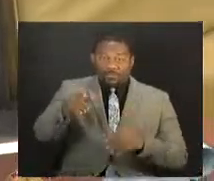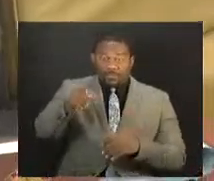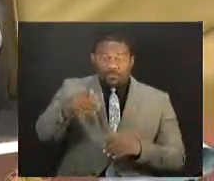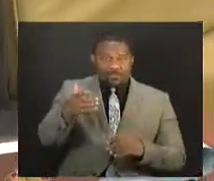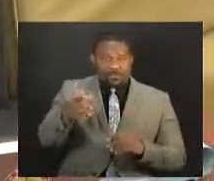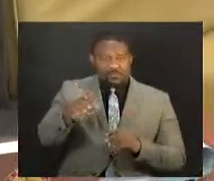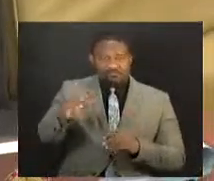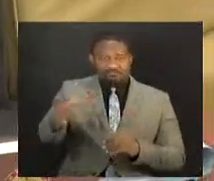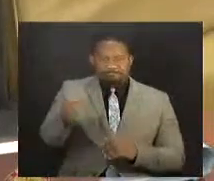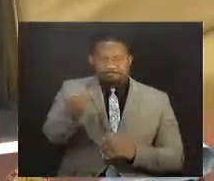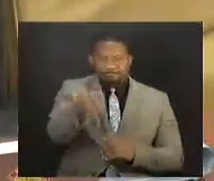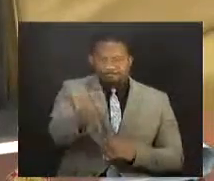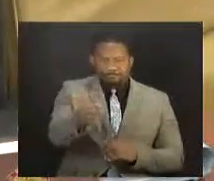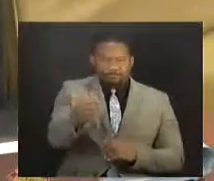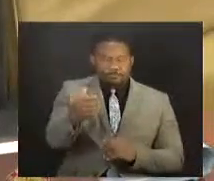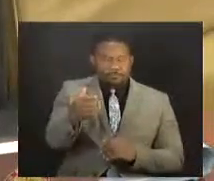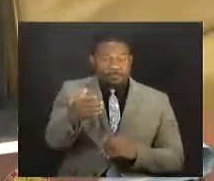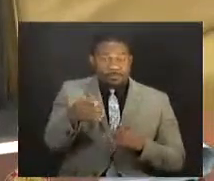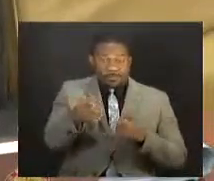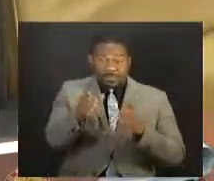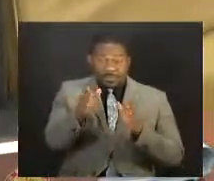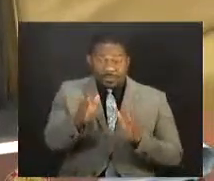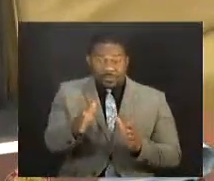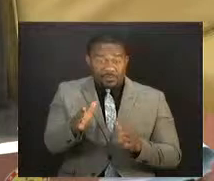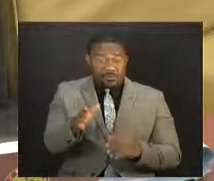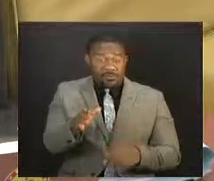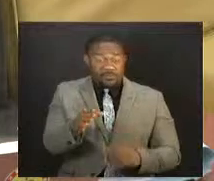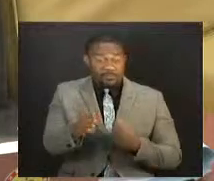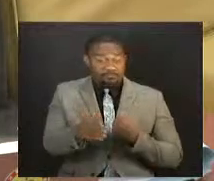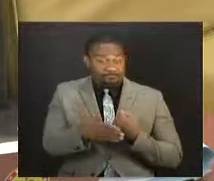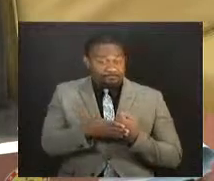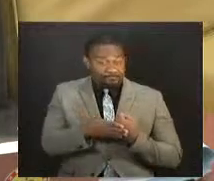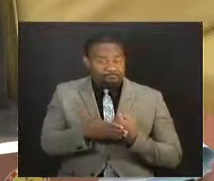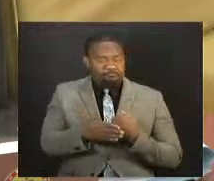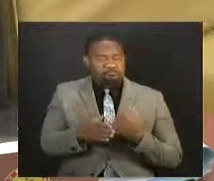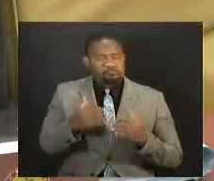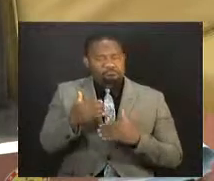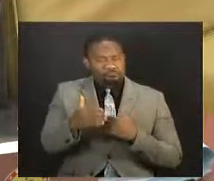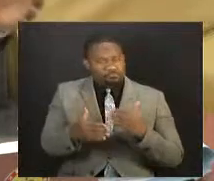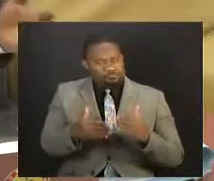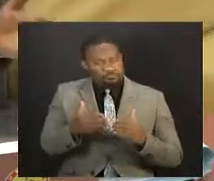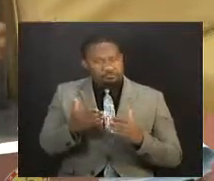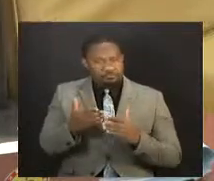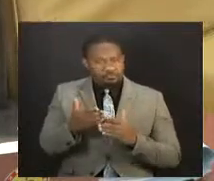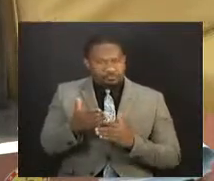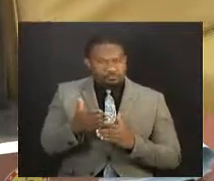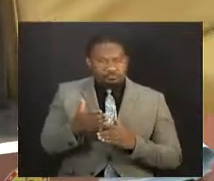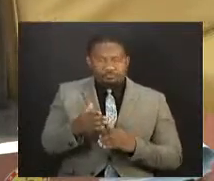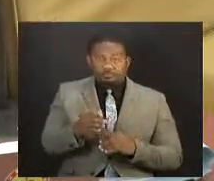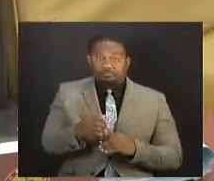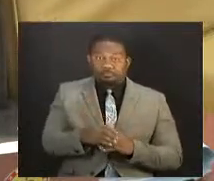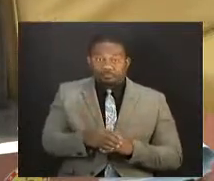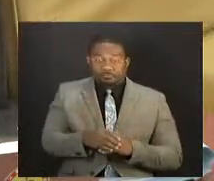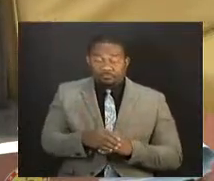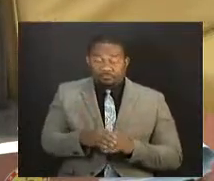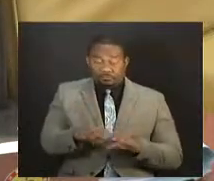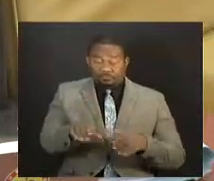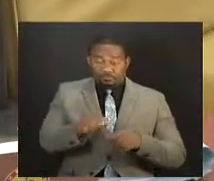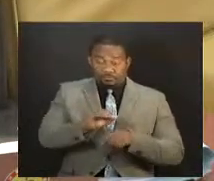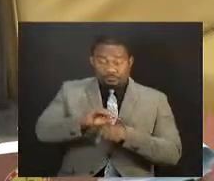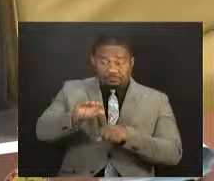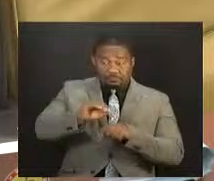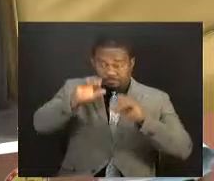He's gone through the process, nomination through Council of State, and finally